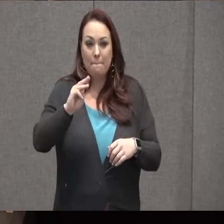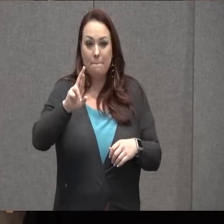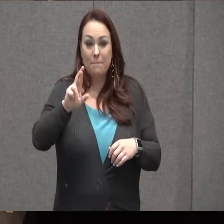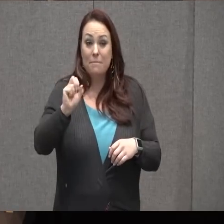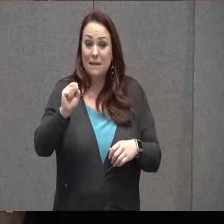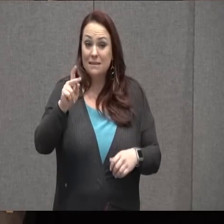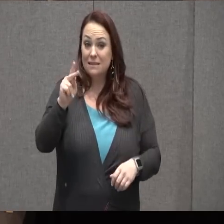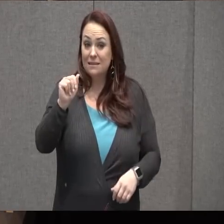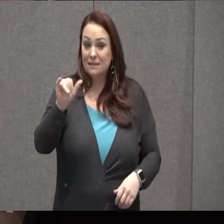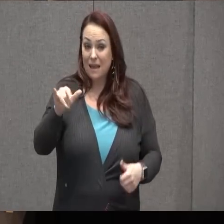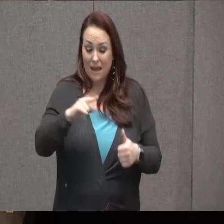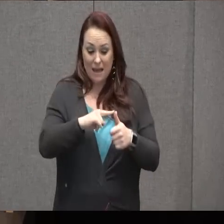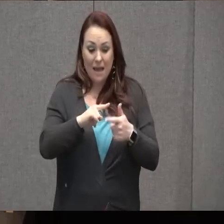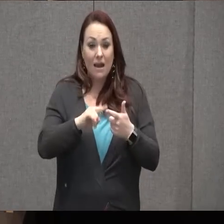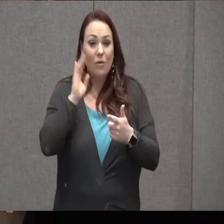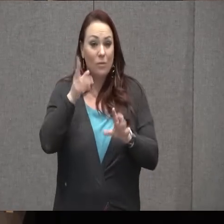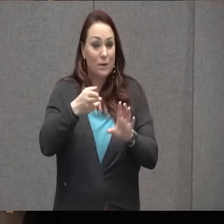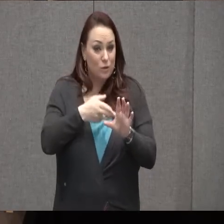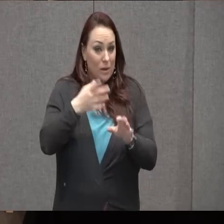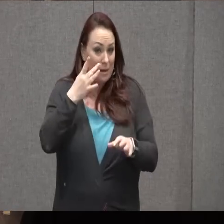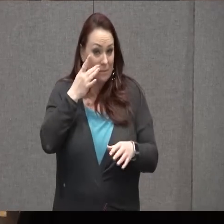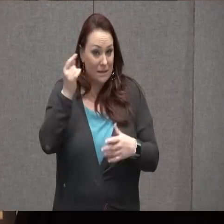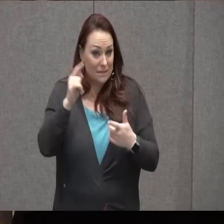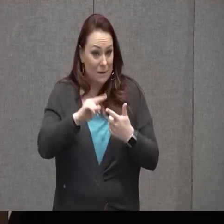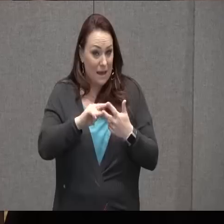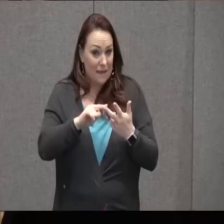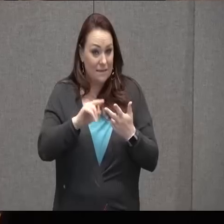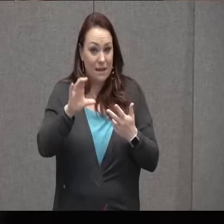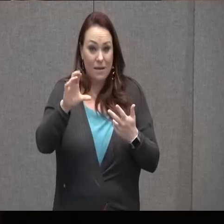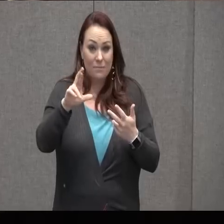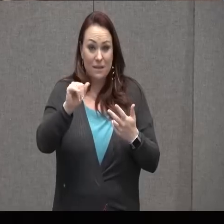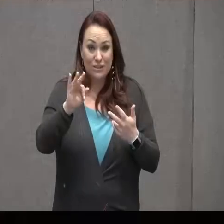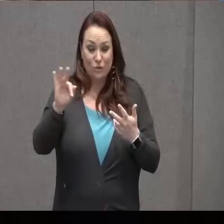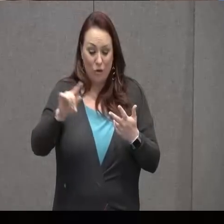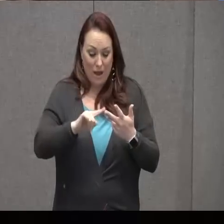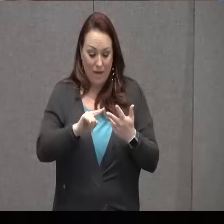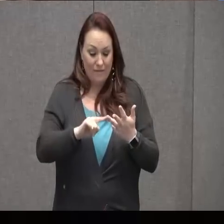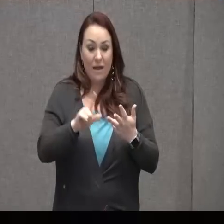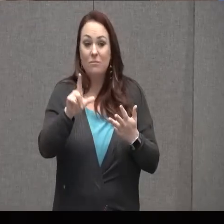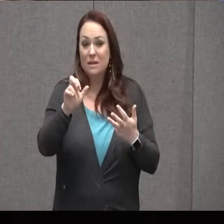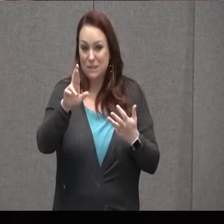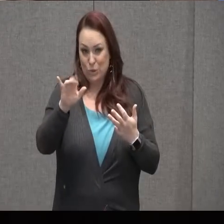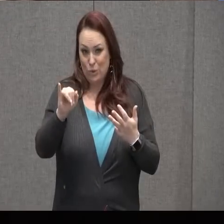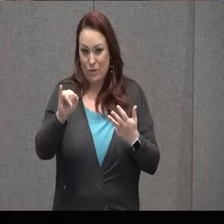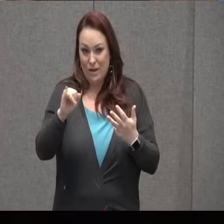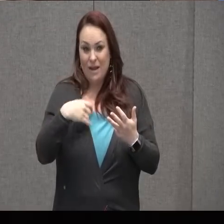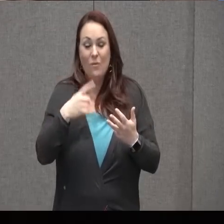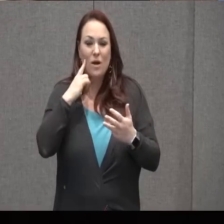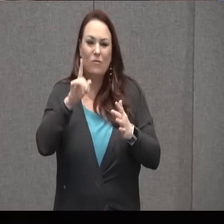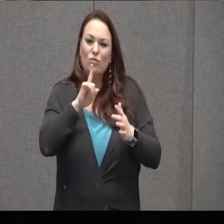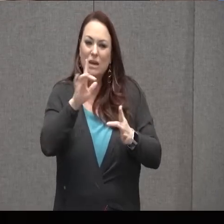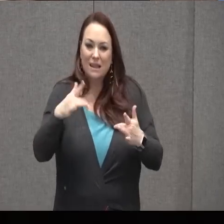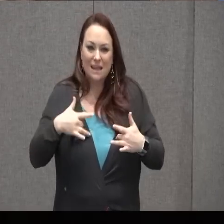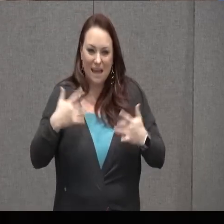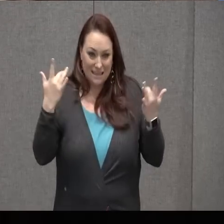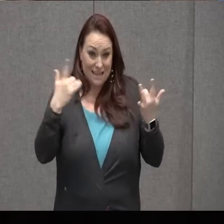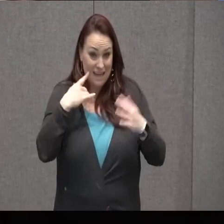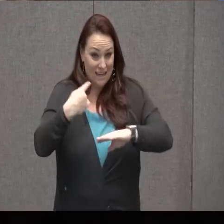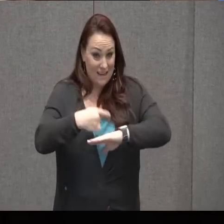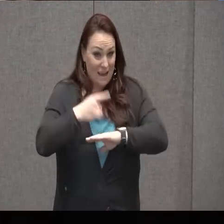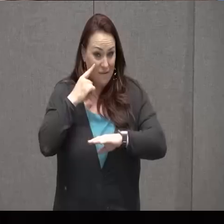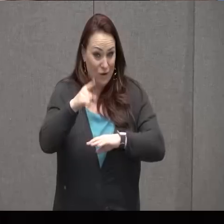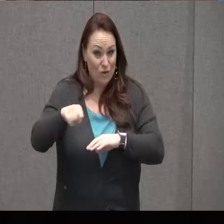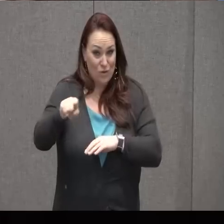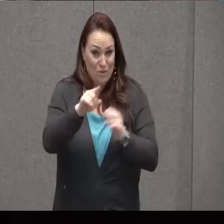by Miss Mays, Miss Kraff, and Miss Lori. And we have a really exciting day for you today. Now,